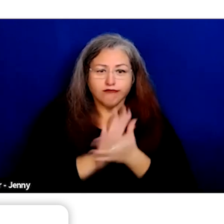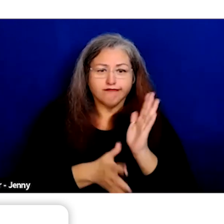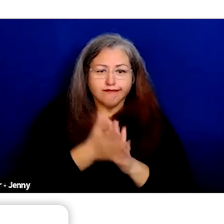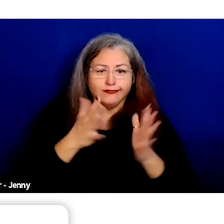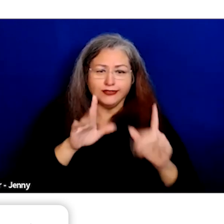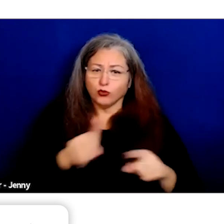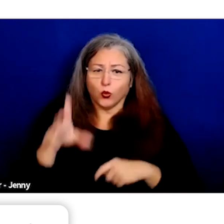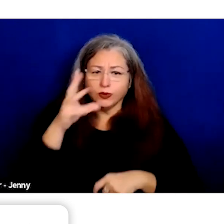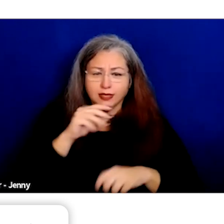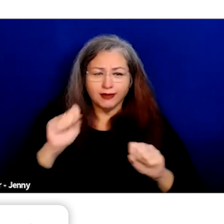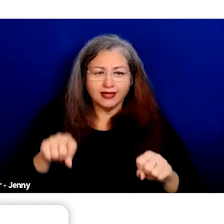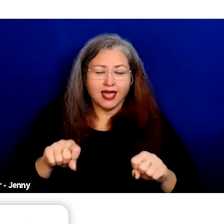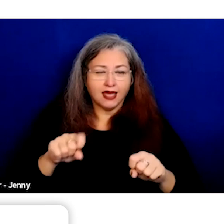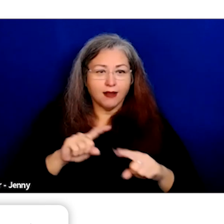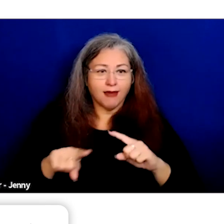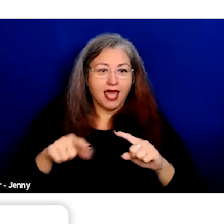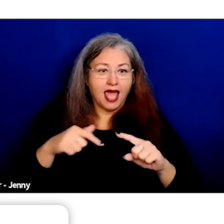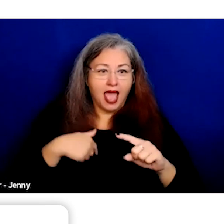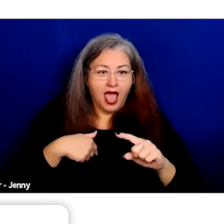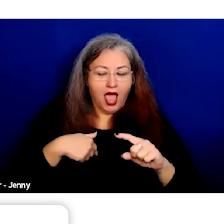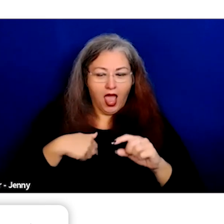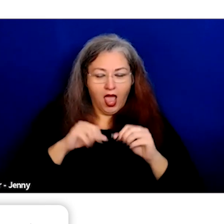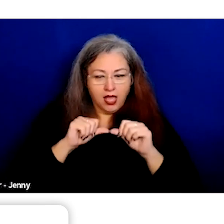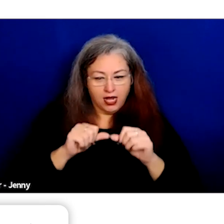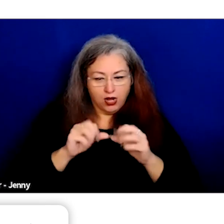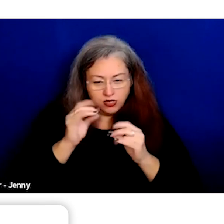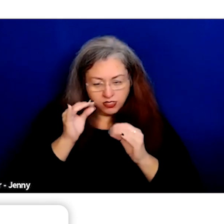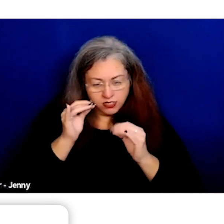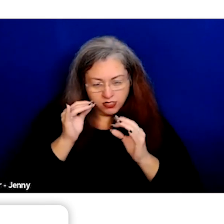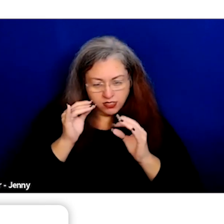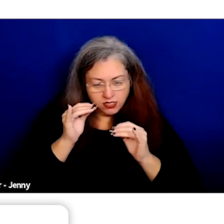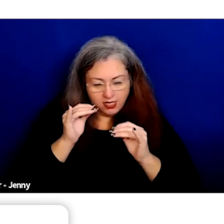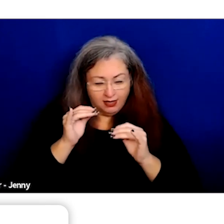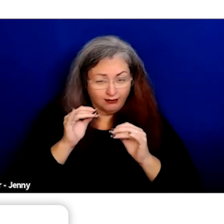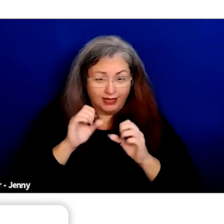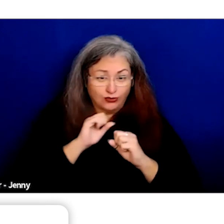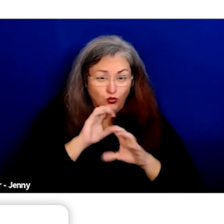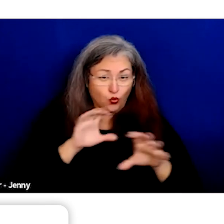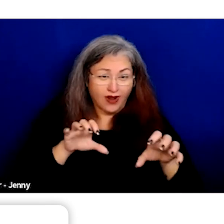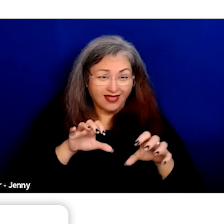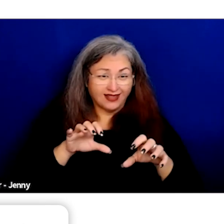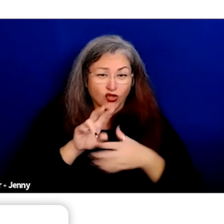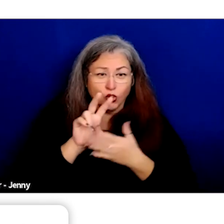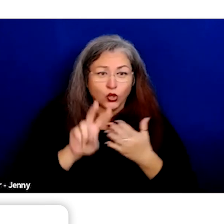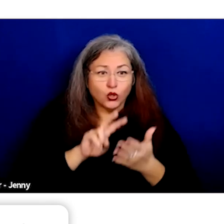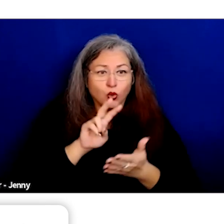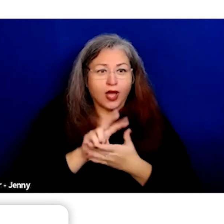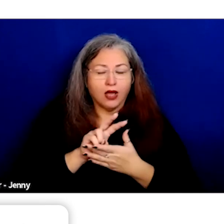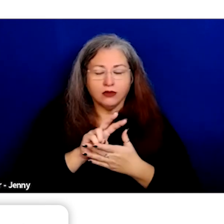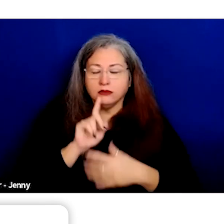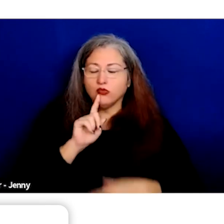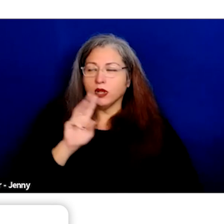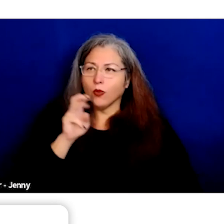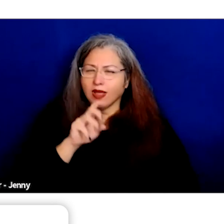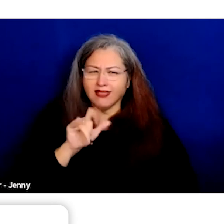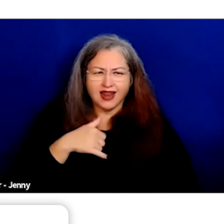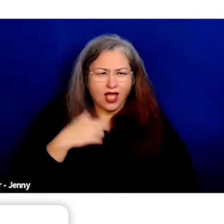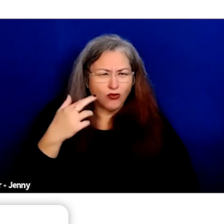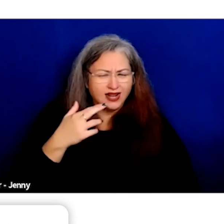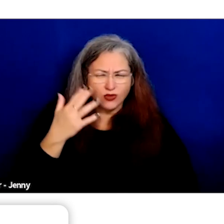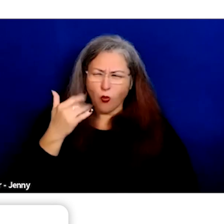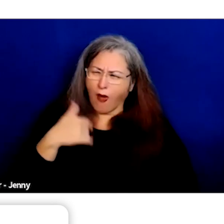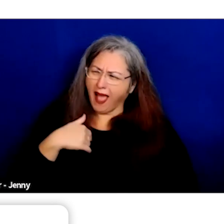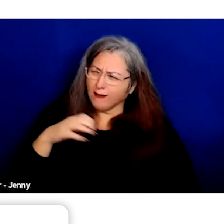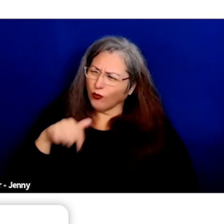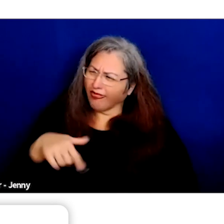sleep. And I stayed in that space of limbo for like 2 hours. It was so weird. And then I was like, why am I doing this